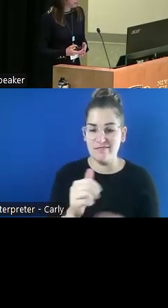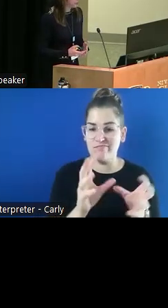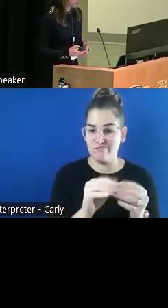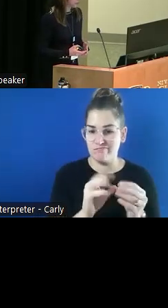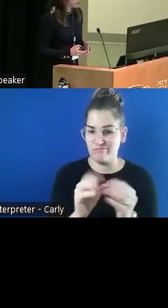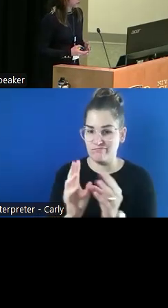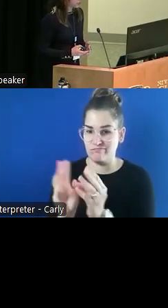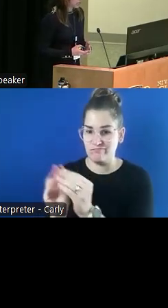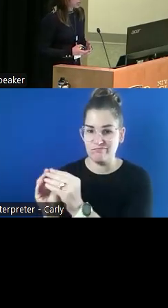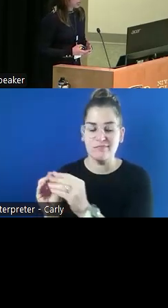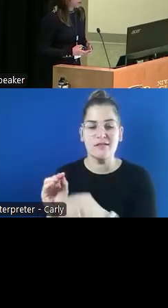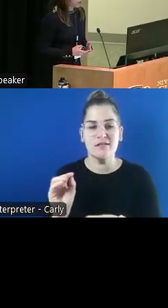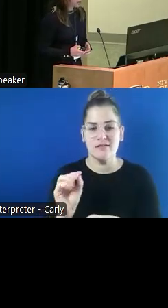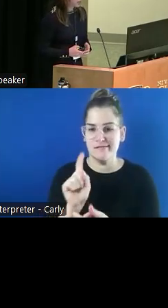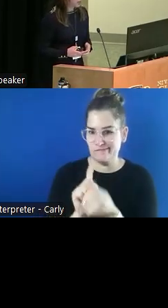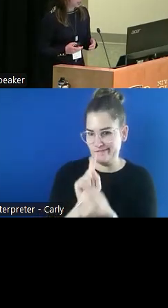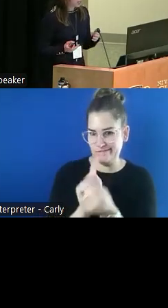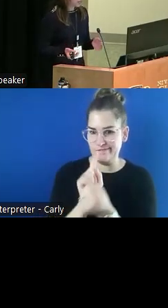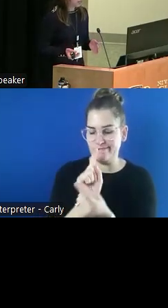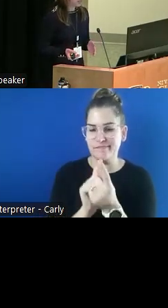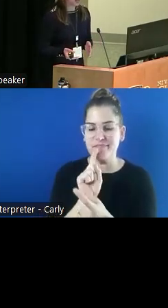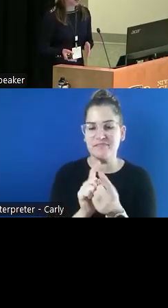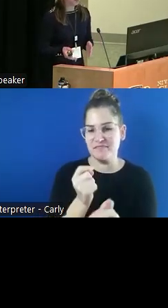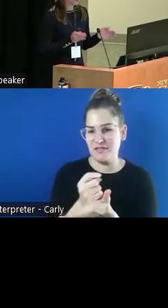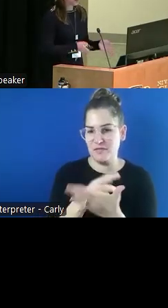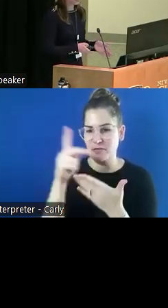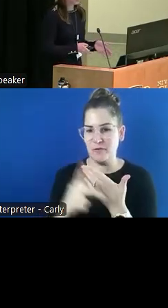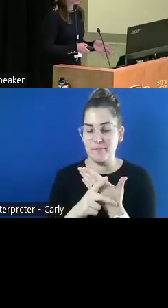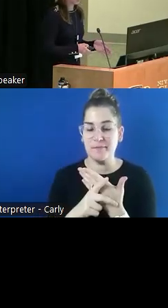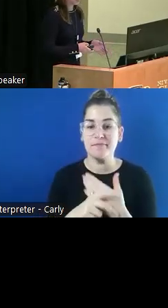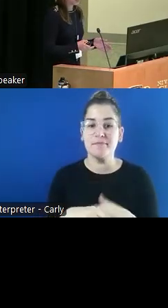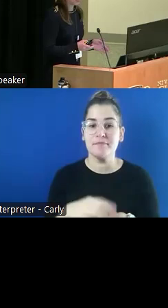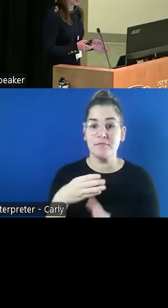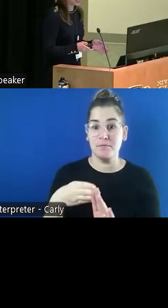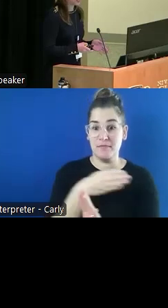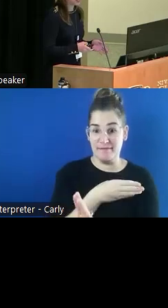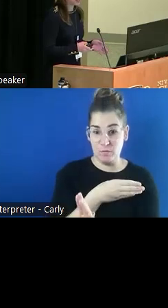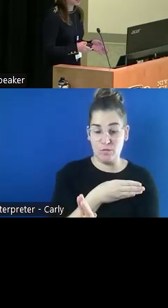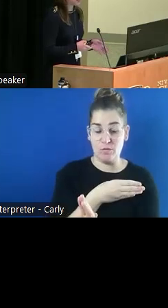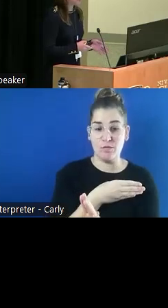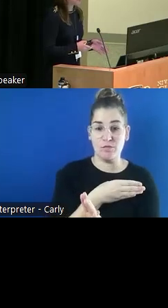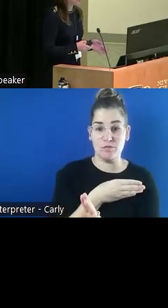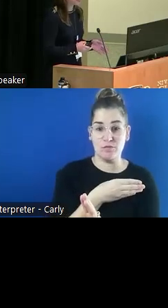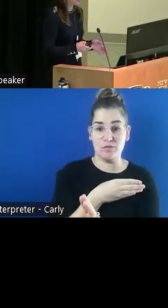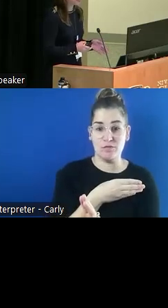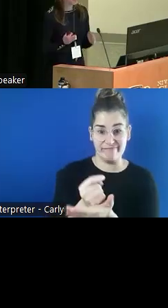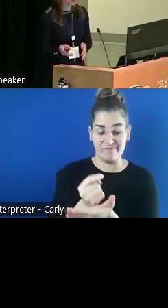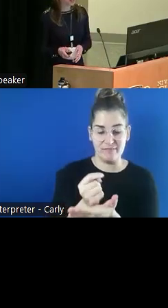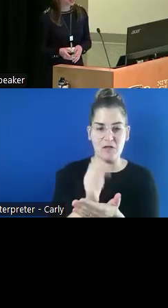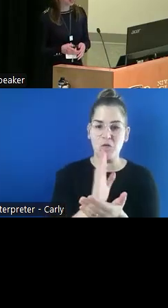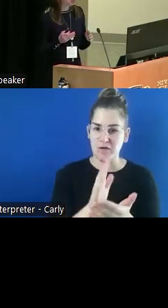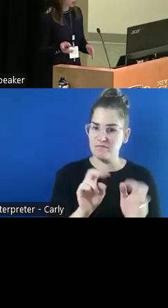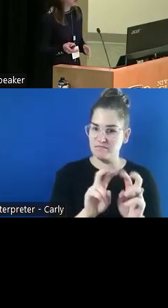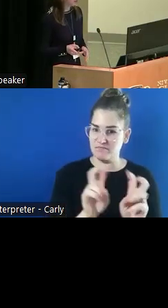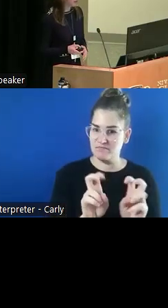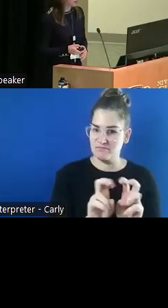program. There is an assessment before engaging in the therapy program, afterwards,